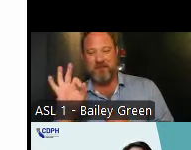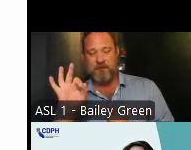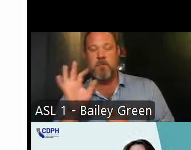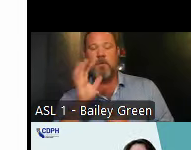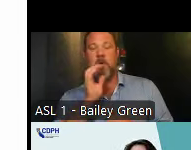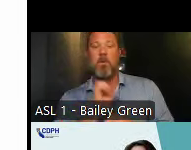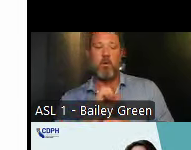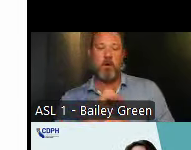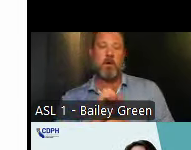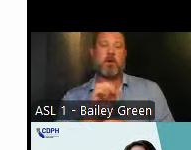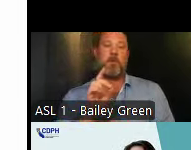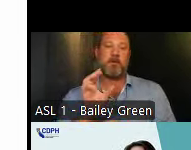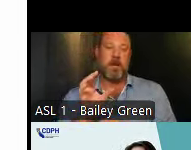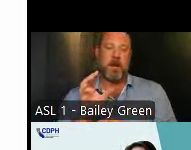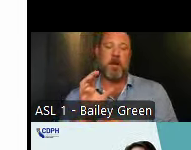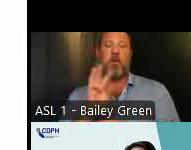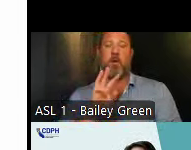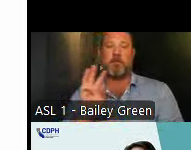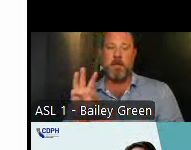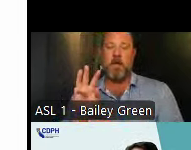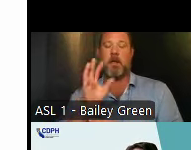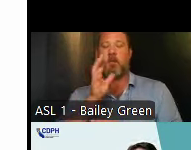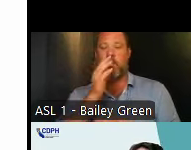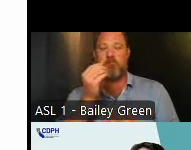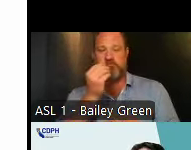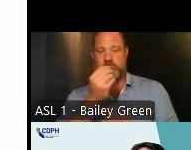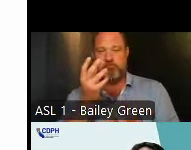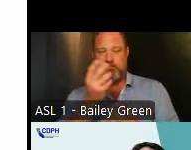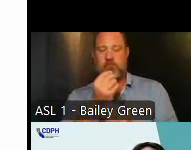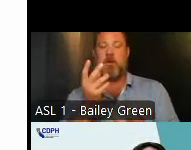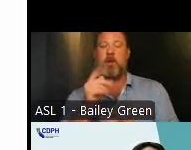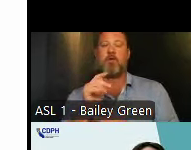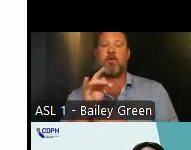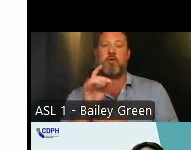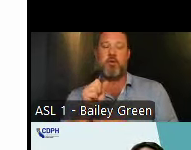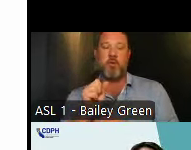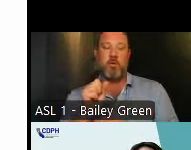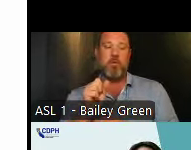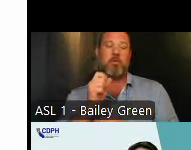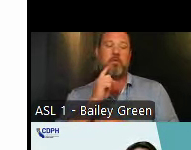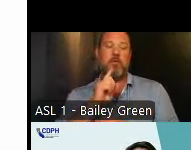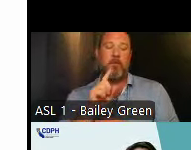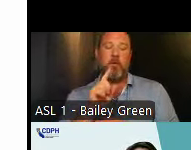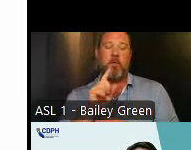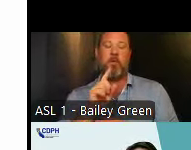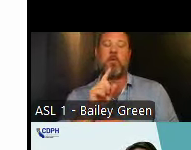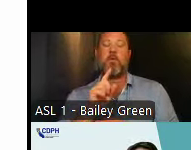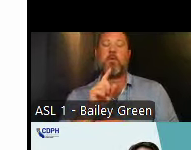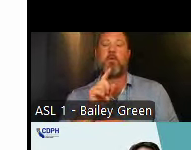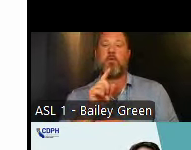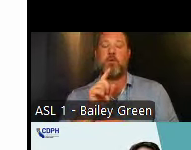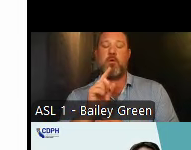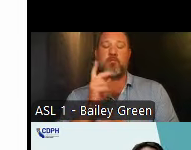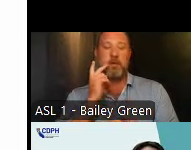Care California website, and that will provide helpful information and tools for dementia screening and